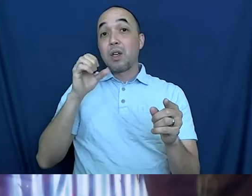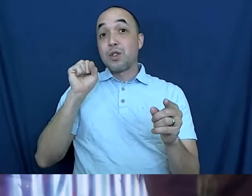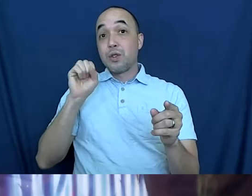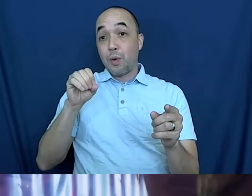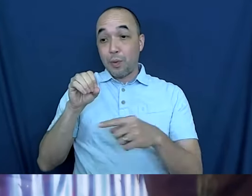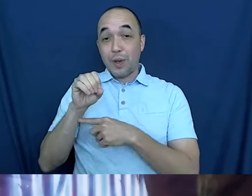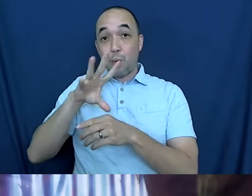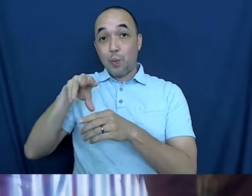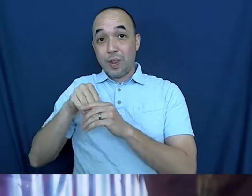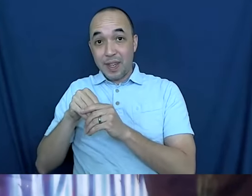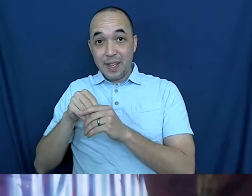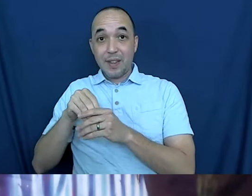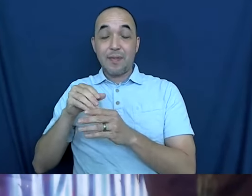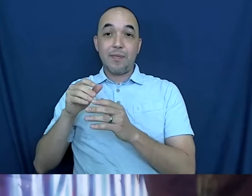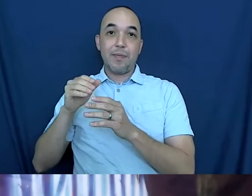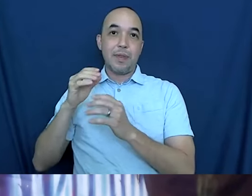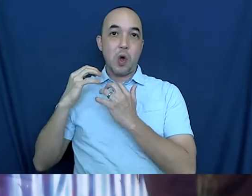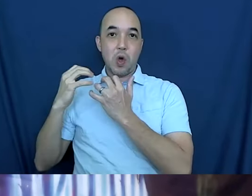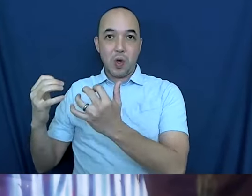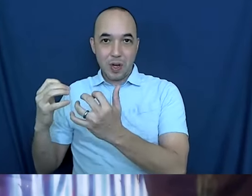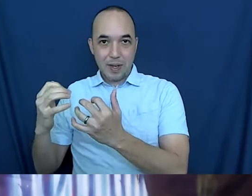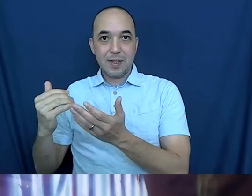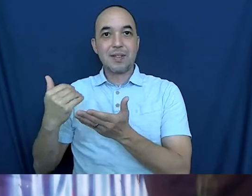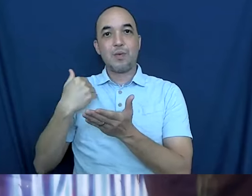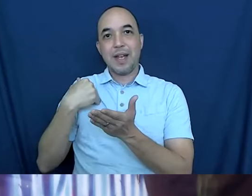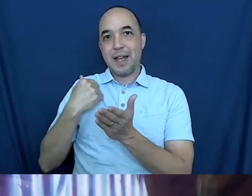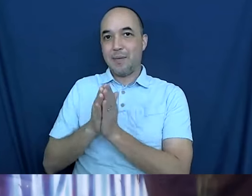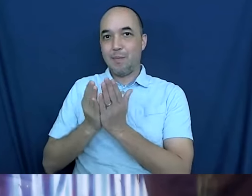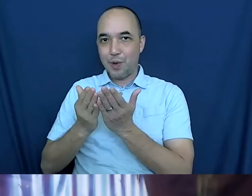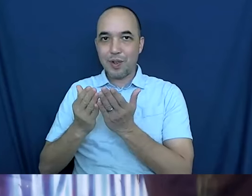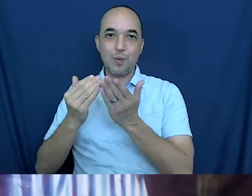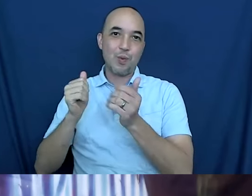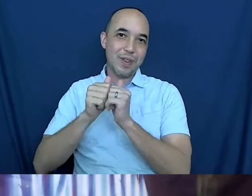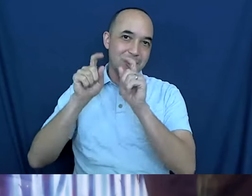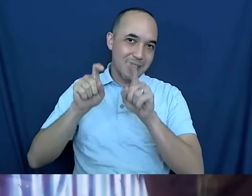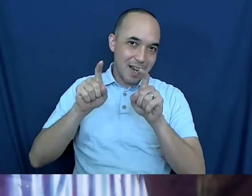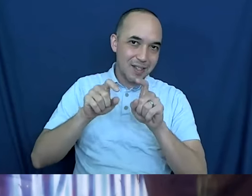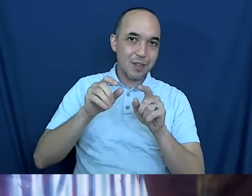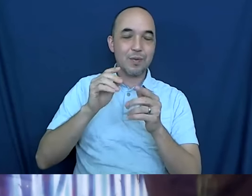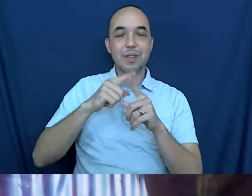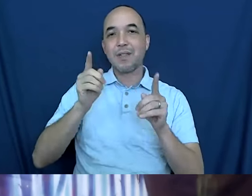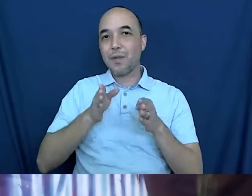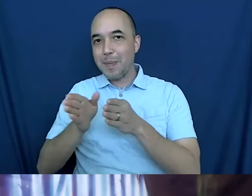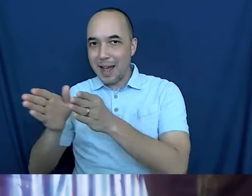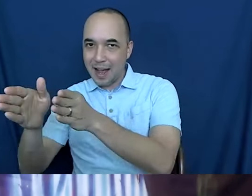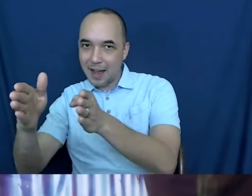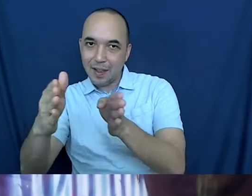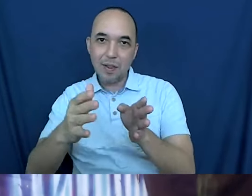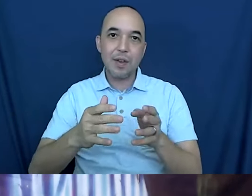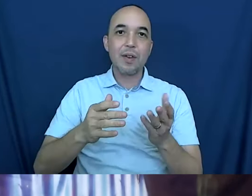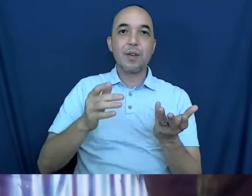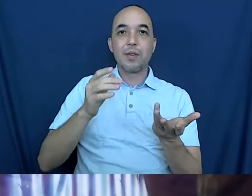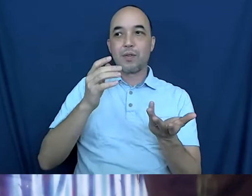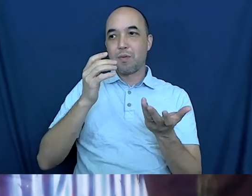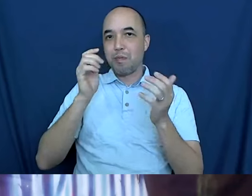to testing you on code breaking, testing you on your ability to find different pieces of